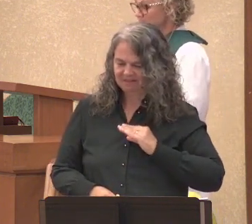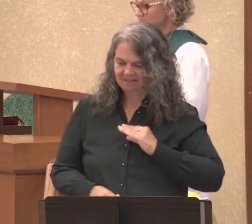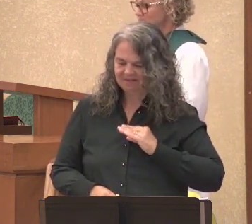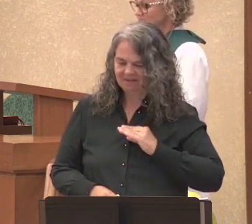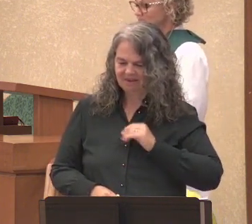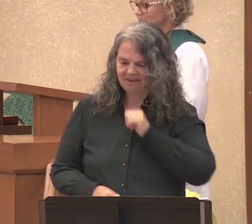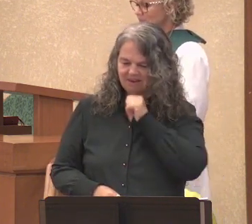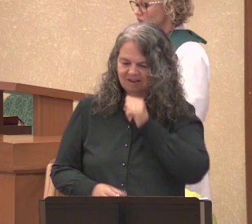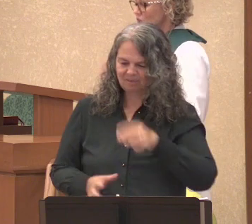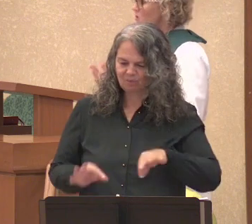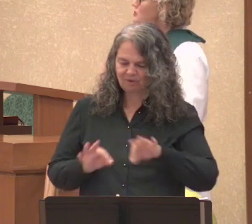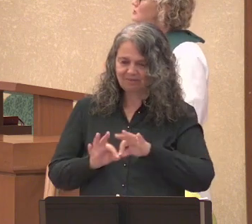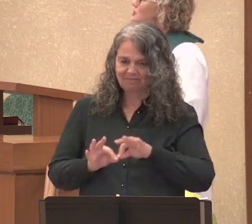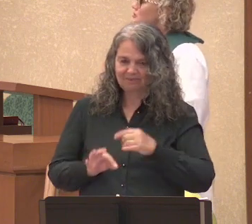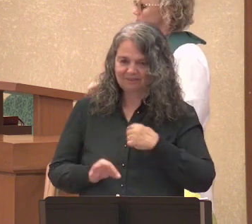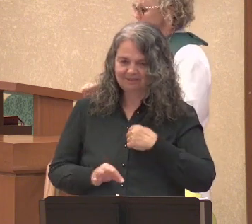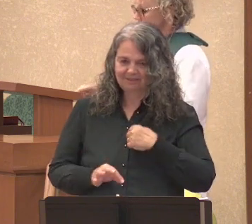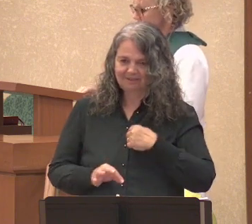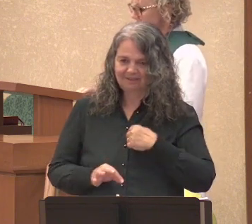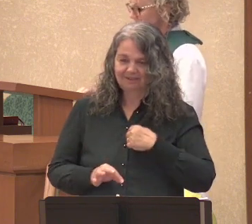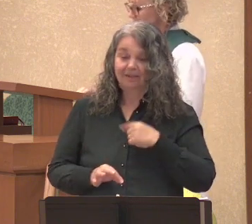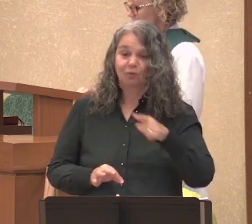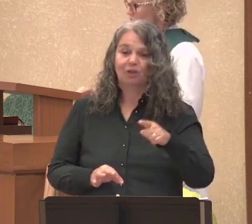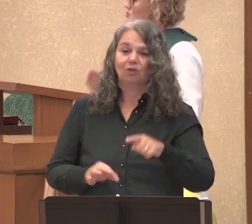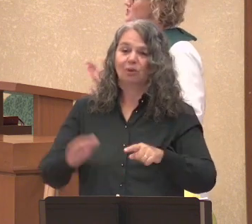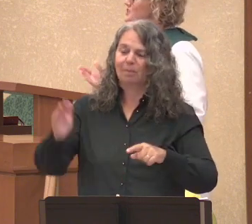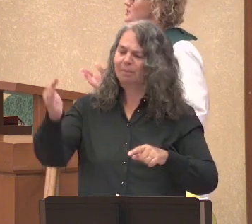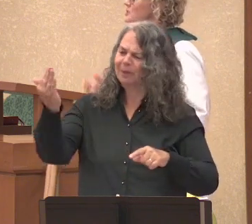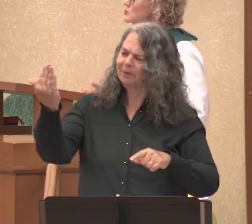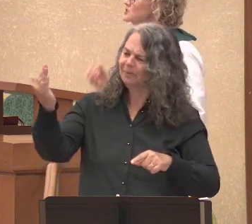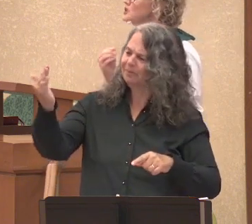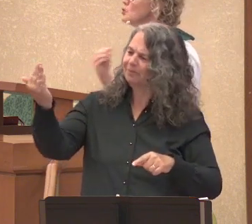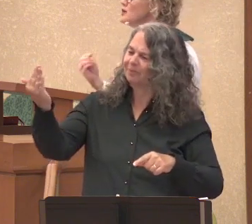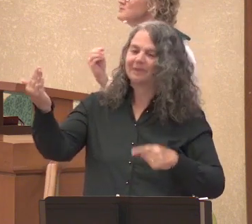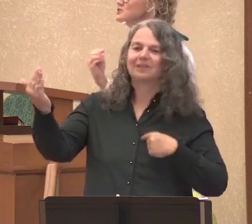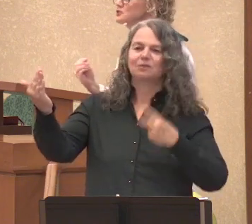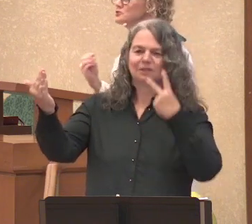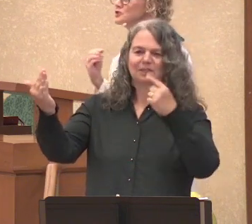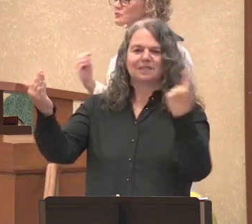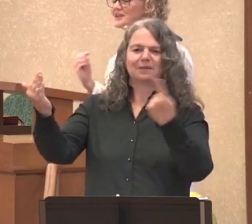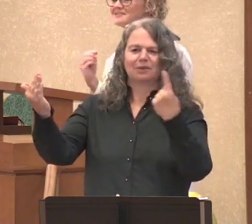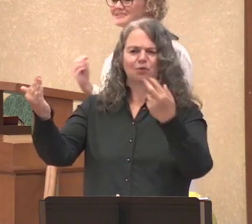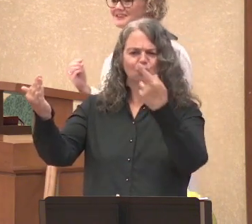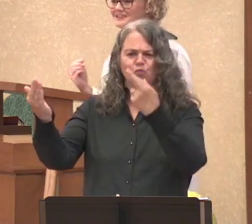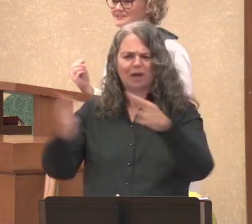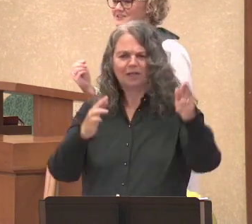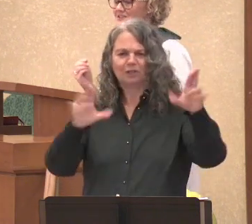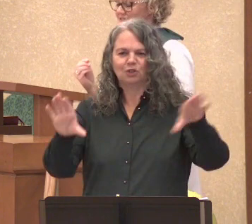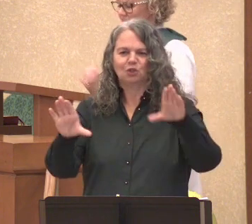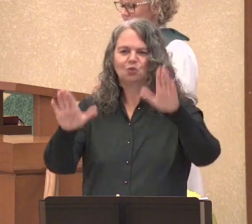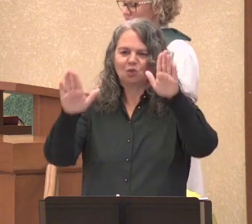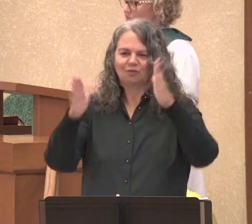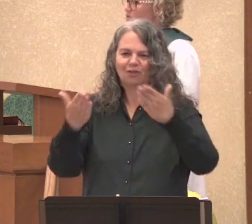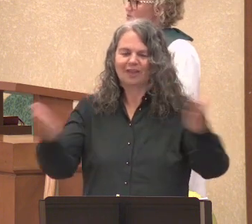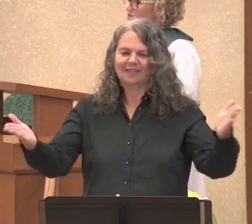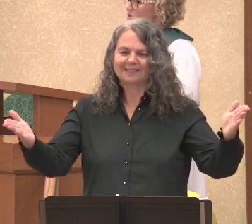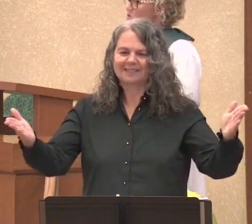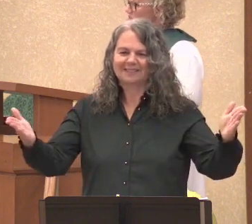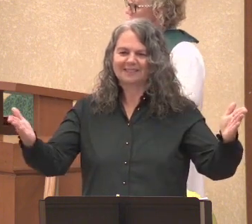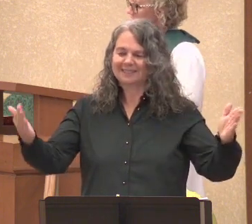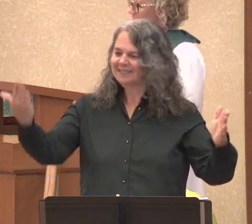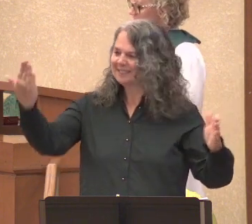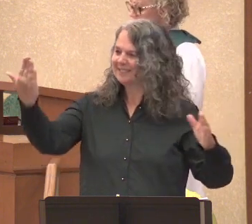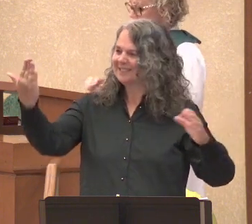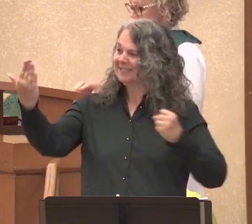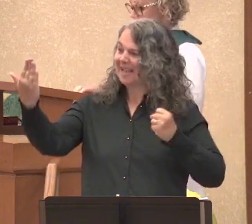unworthy? When you look in the mirror, do you see someone who is equipped to do great things